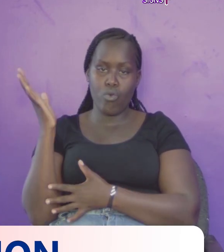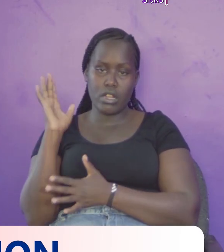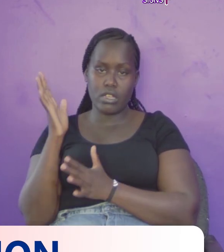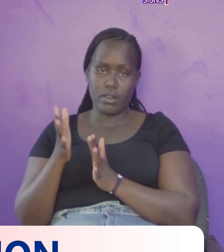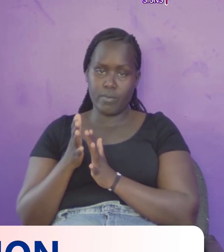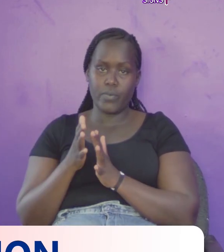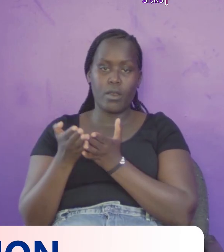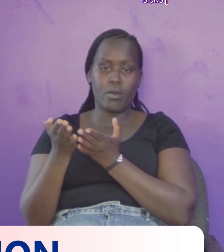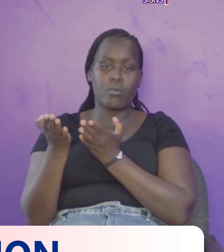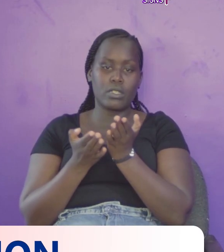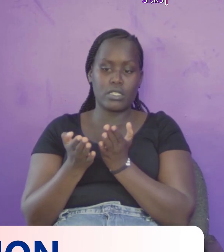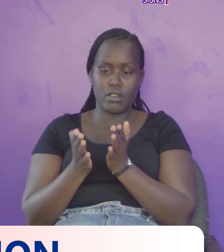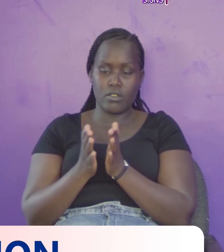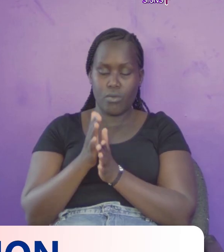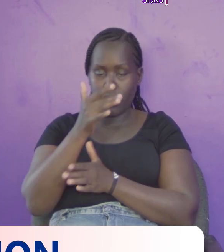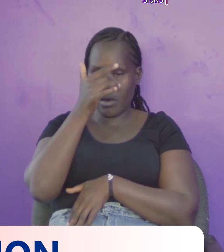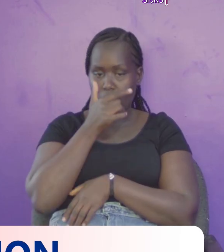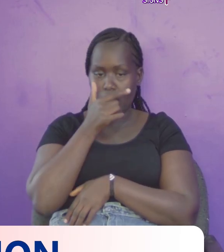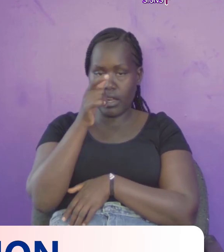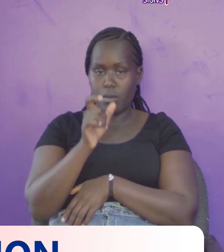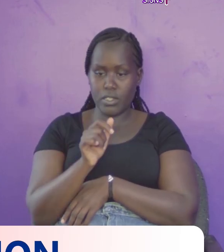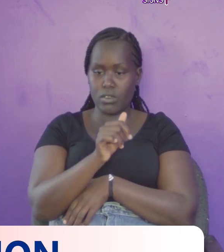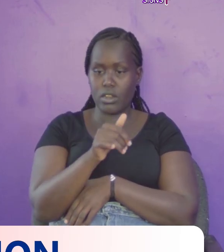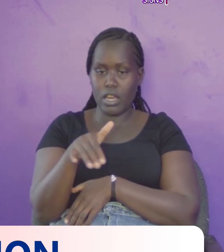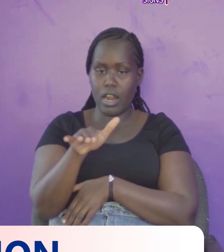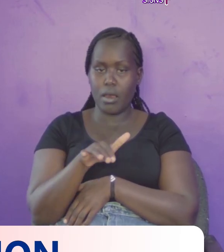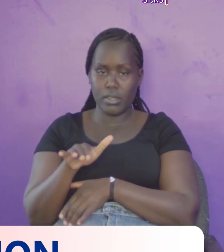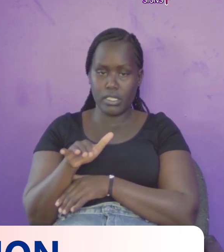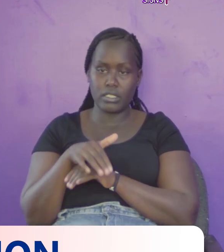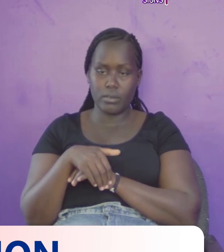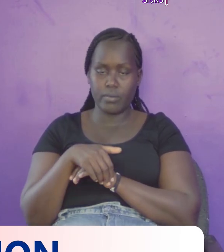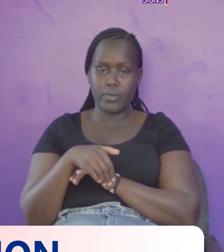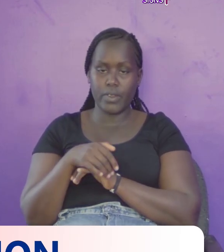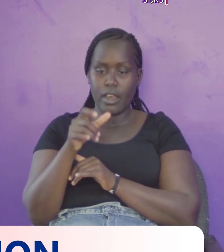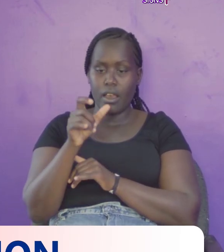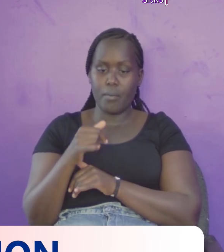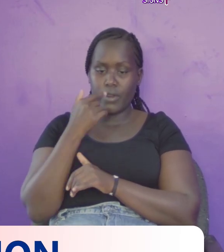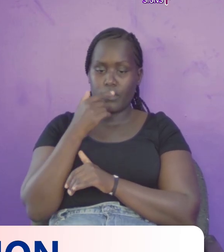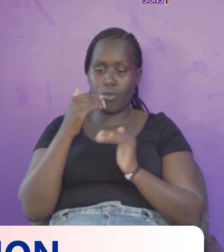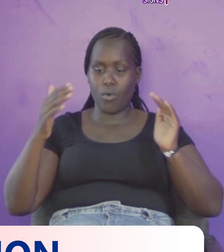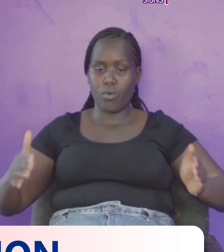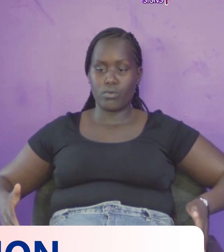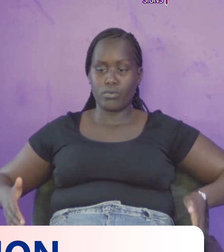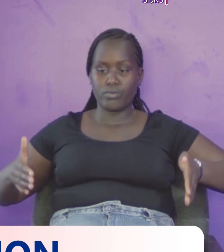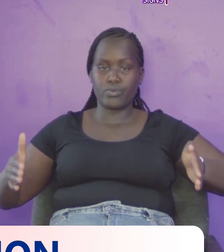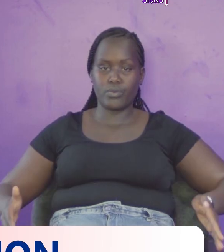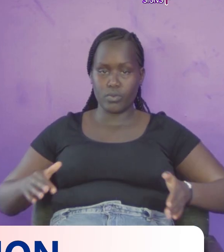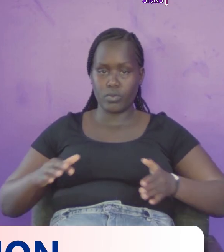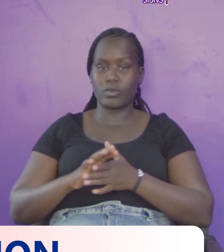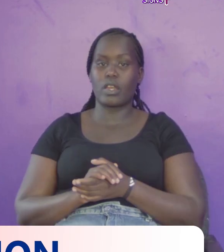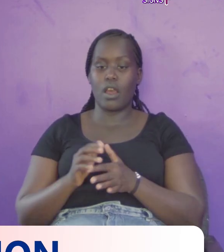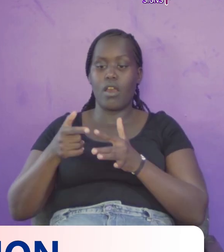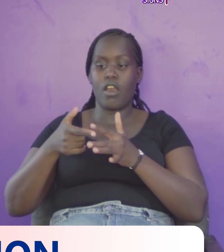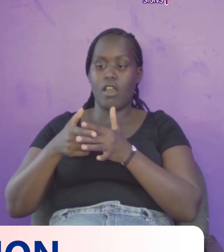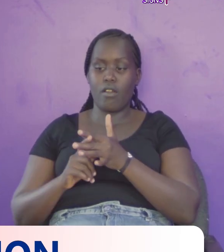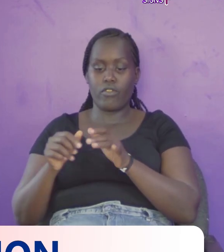you ever been served by a blind person somewhere? Has someone who is on wheelchair ever repaired your